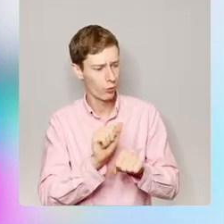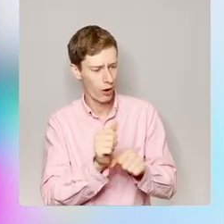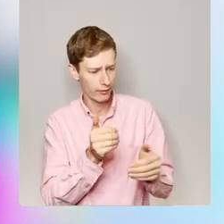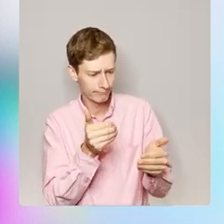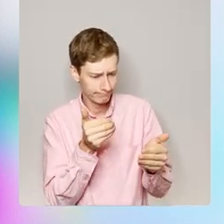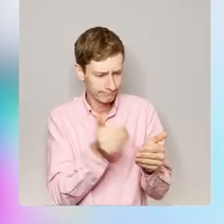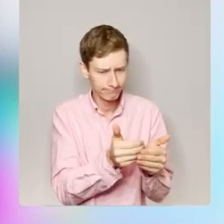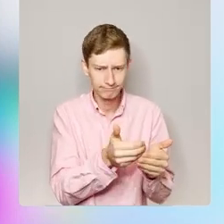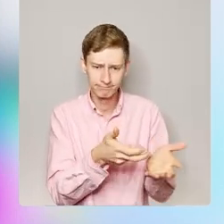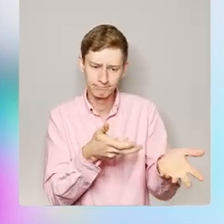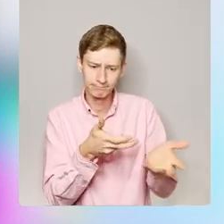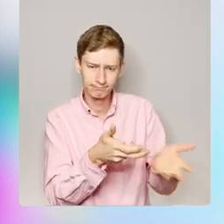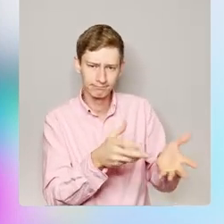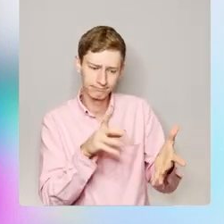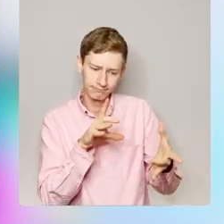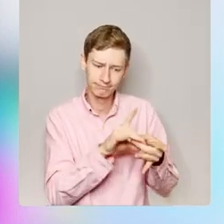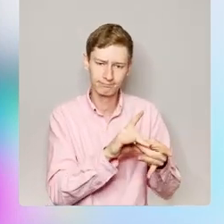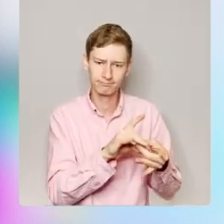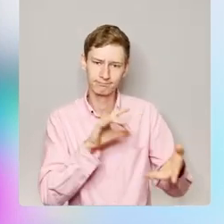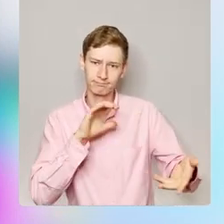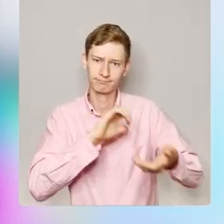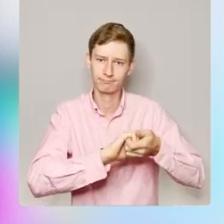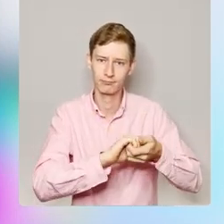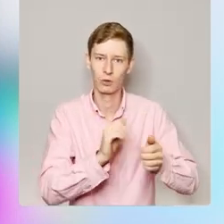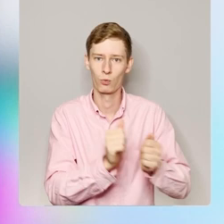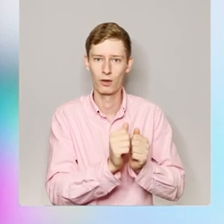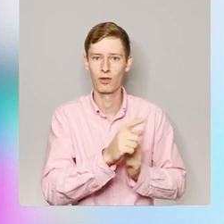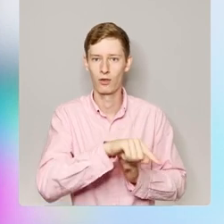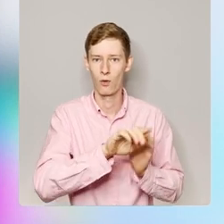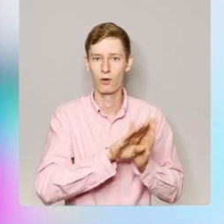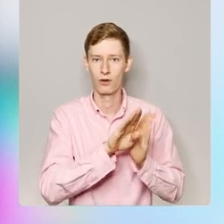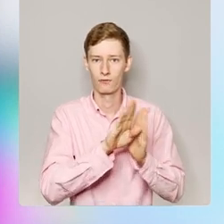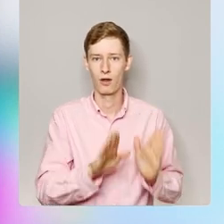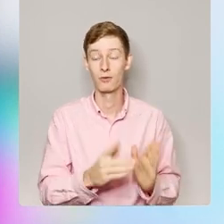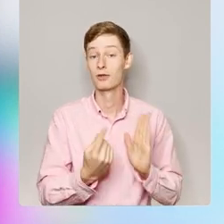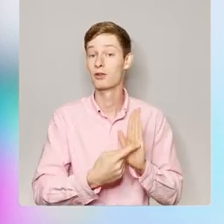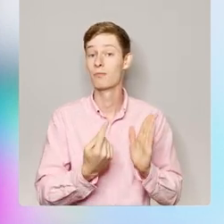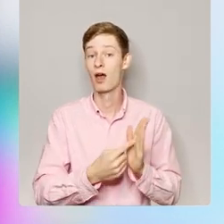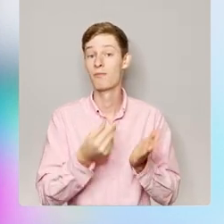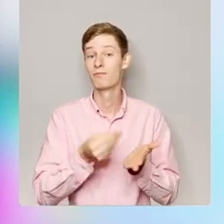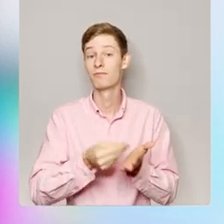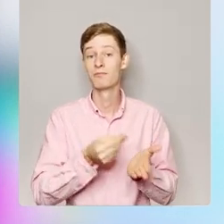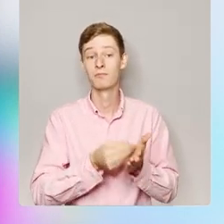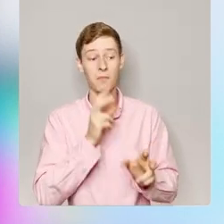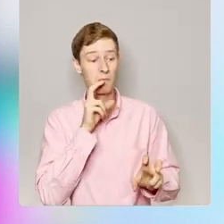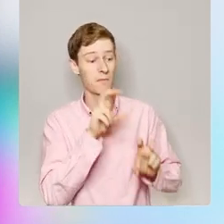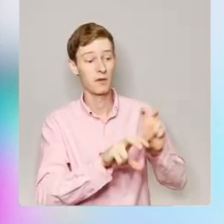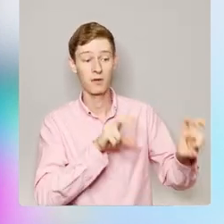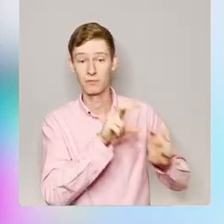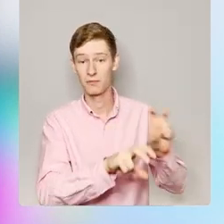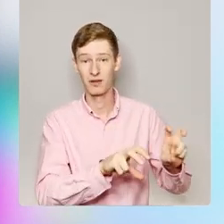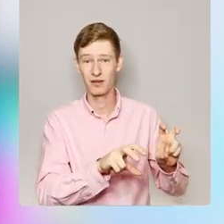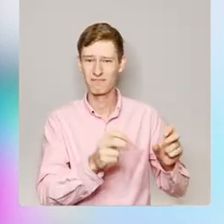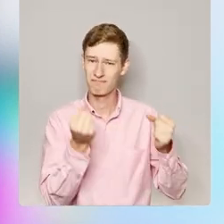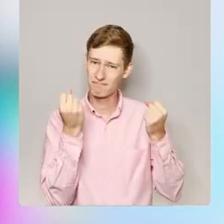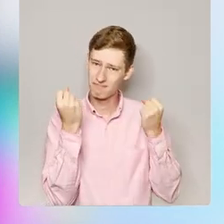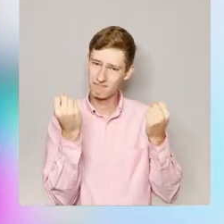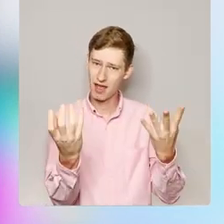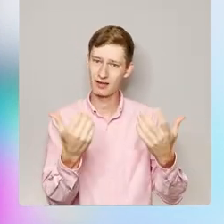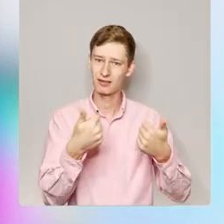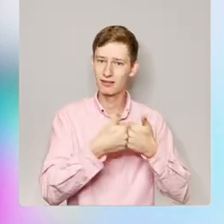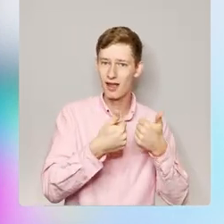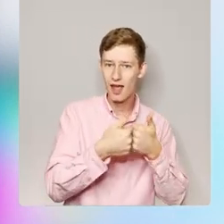very closely with developers and sometimes funding the titles that they're building. We've helped fund hundreds of games and